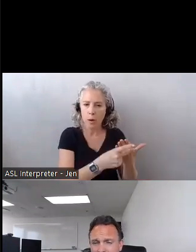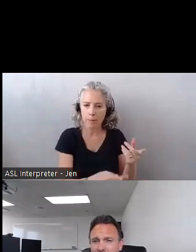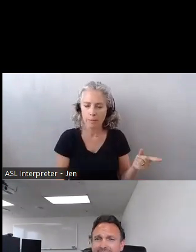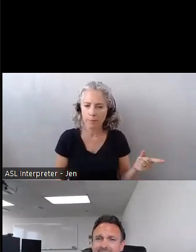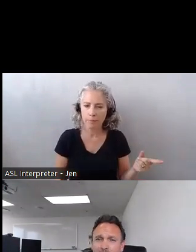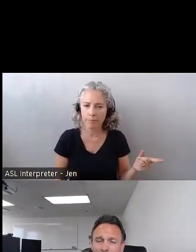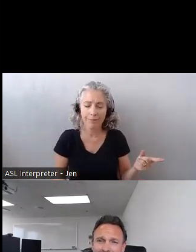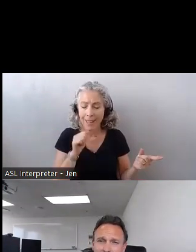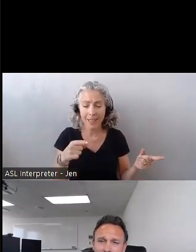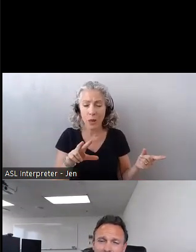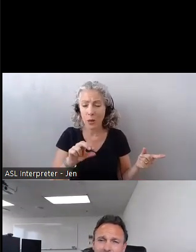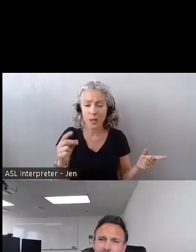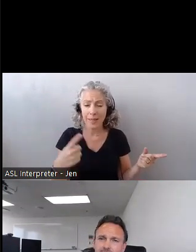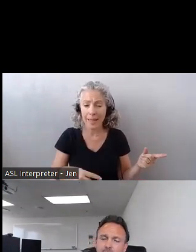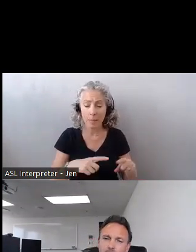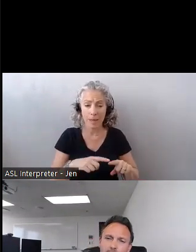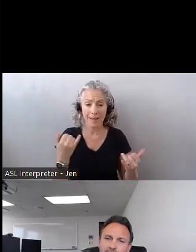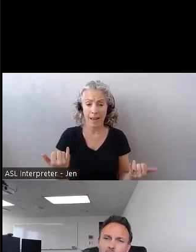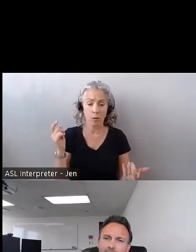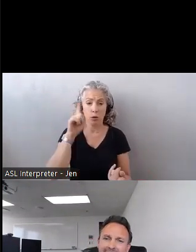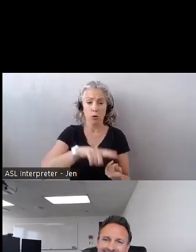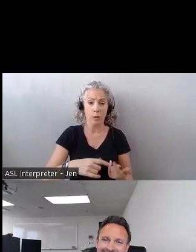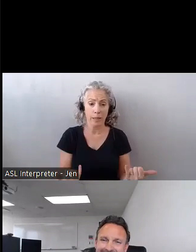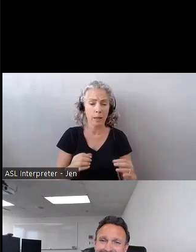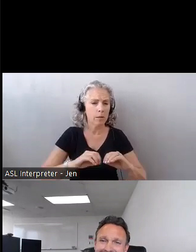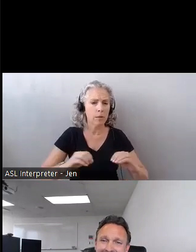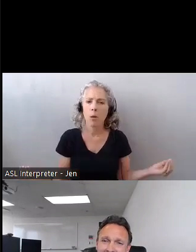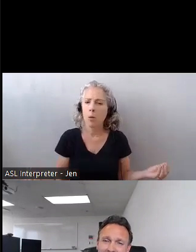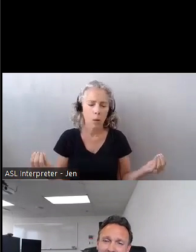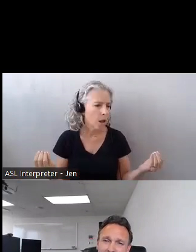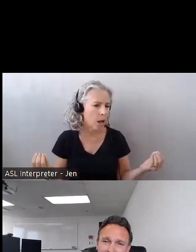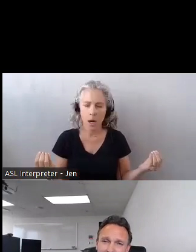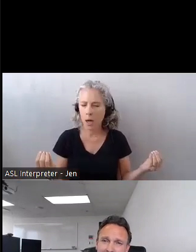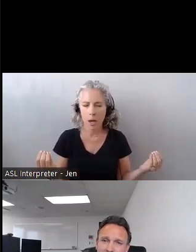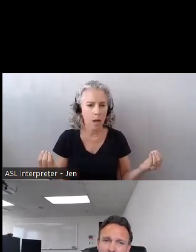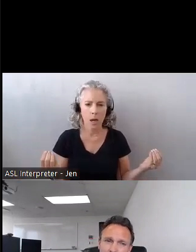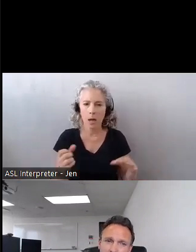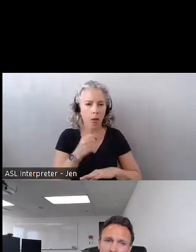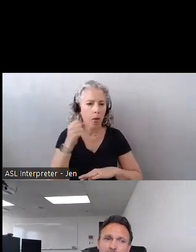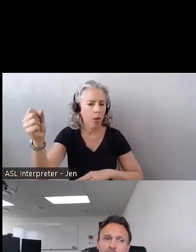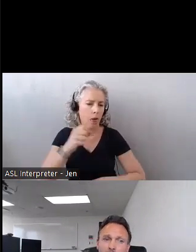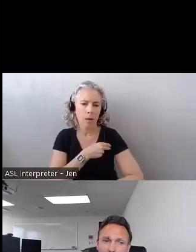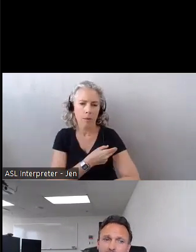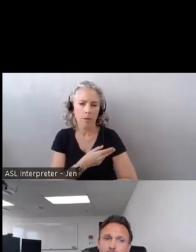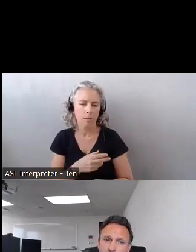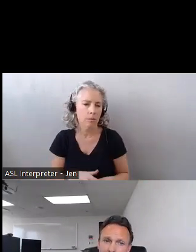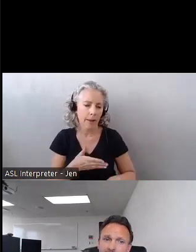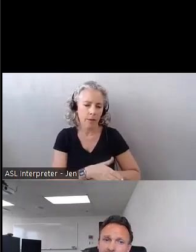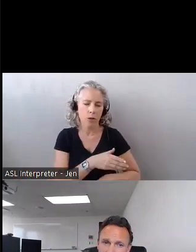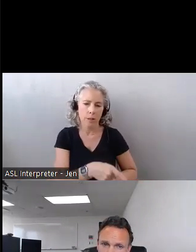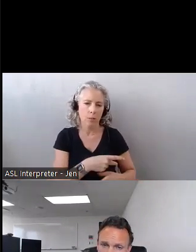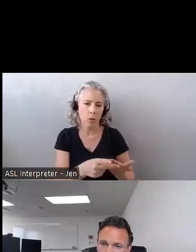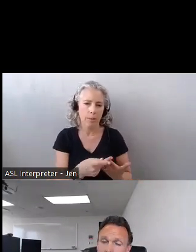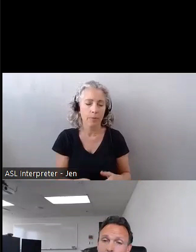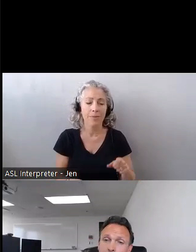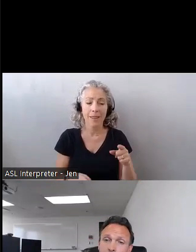during that 30 days, but right now to date, we've had no one access a higher level of care after going through this program. What we do when they leave